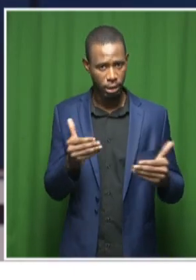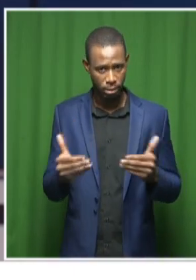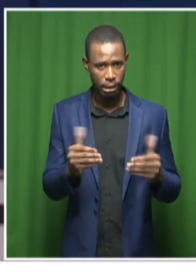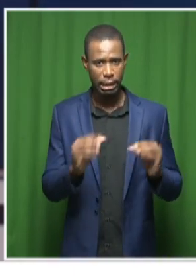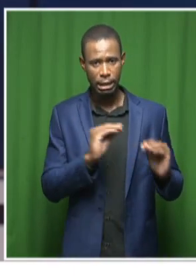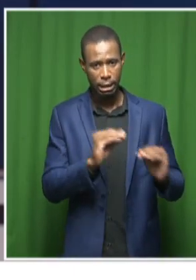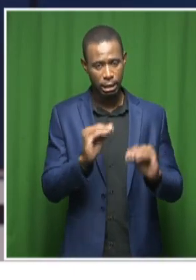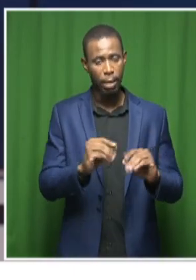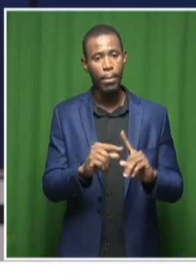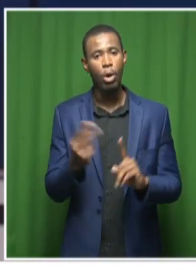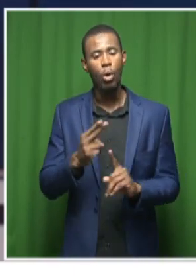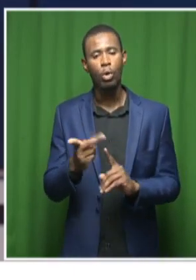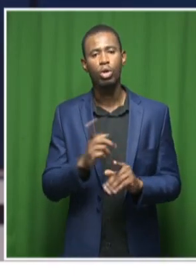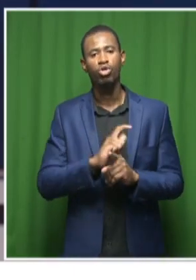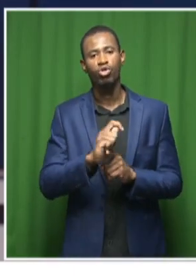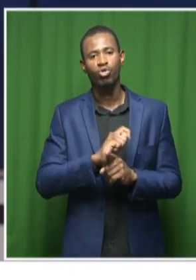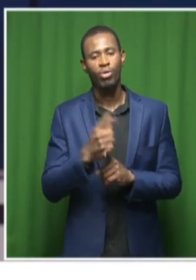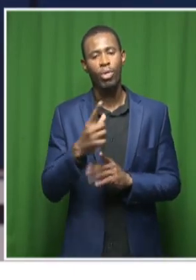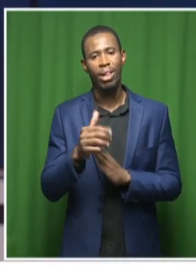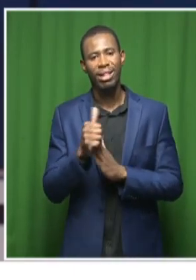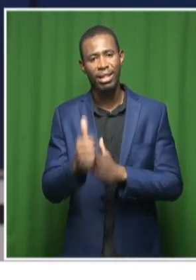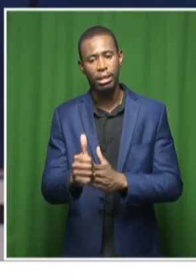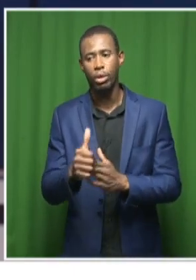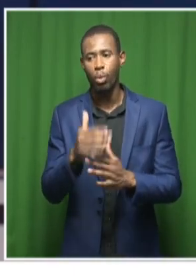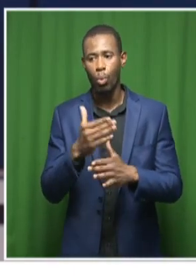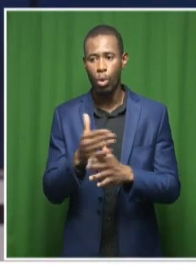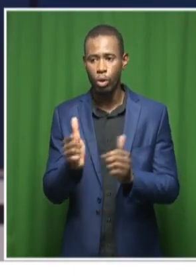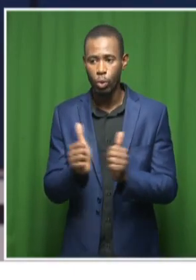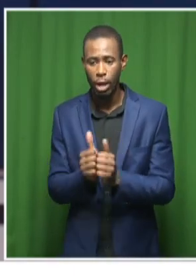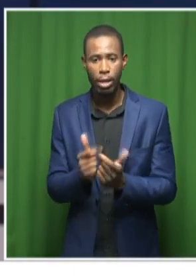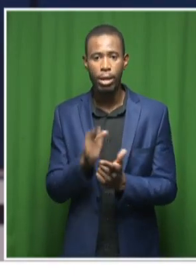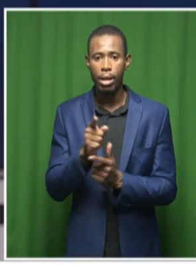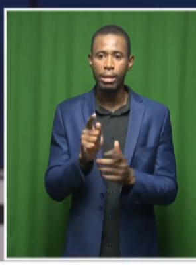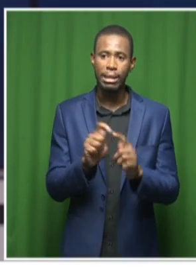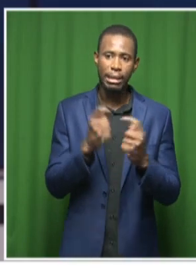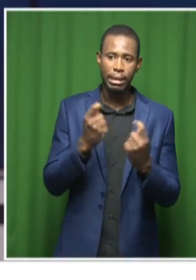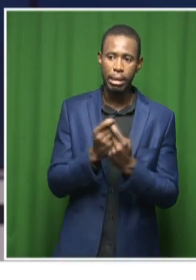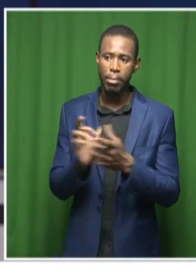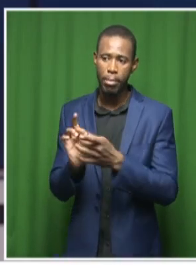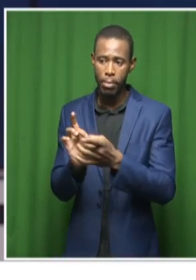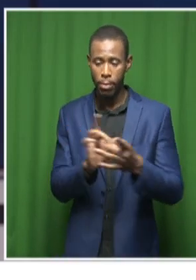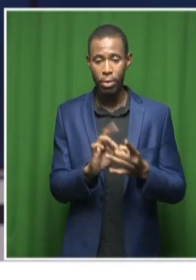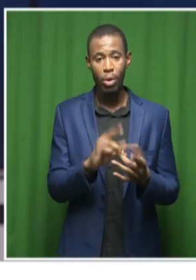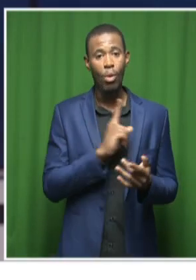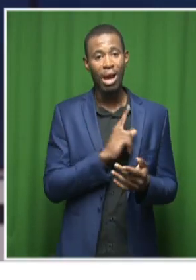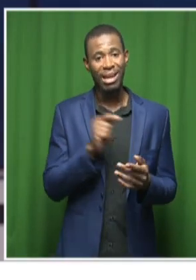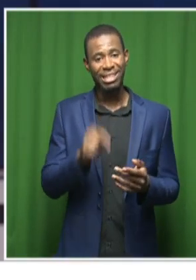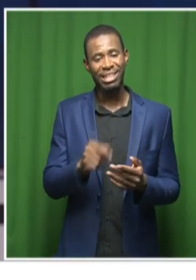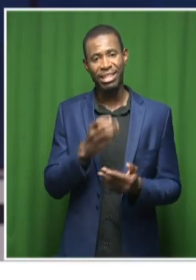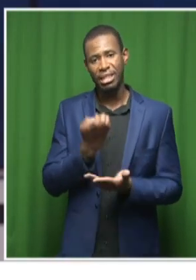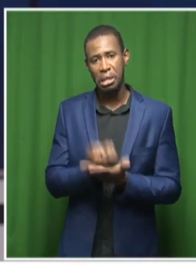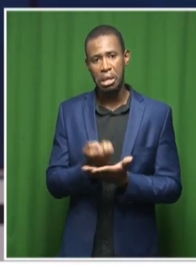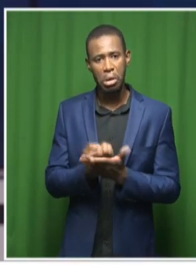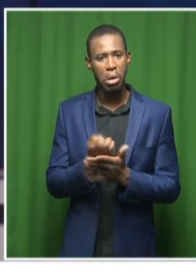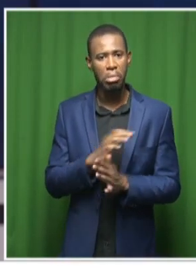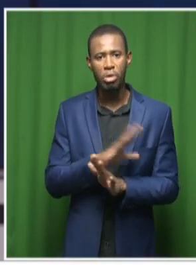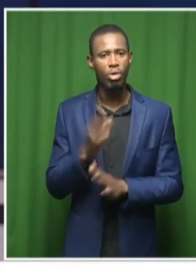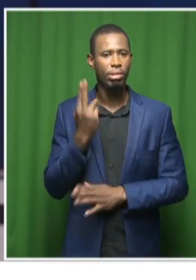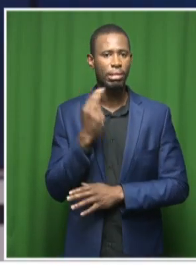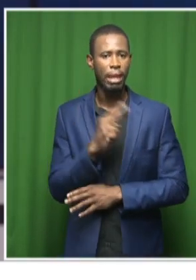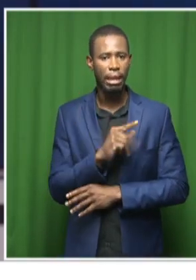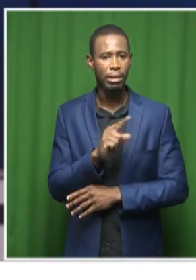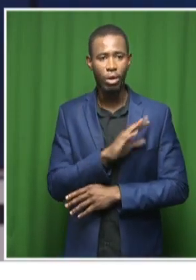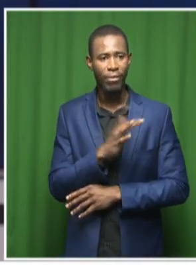importantly, train them in leadership, you know, how to work together, collaborate, because the economy itself is not that favorable.